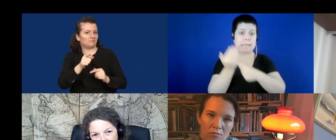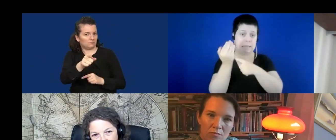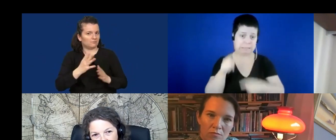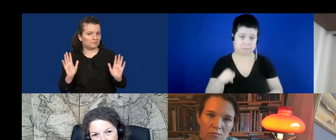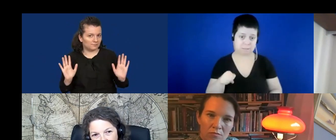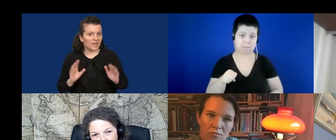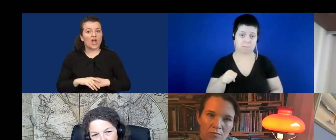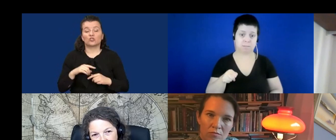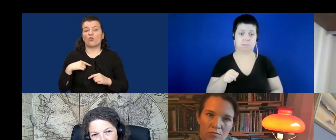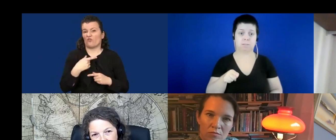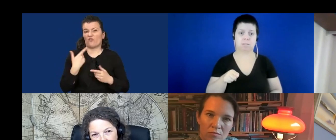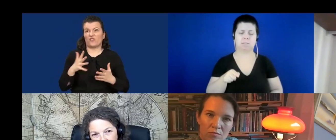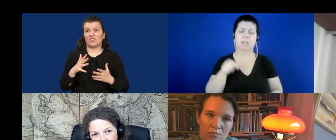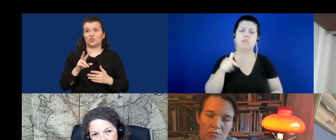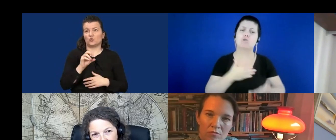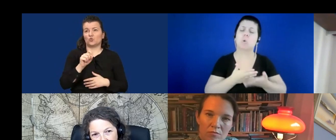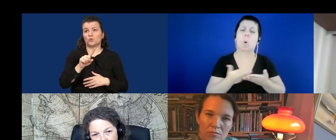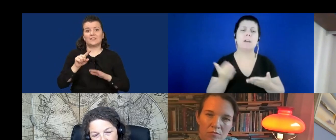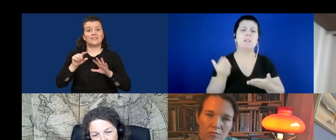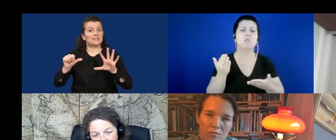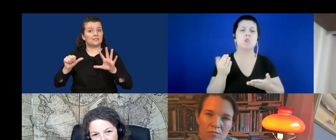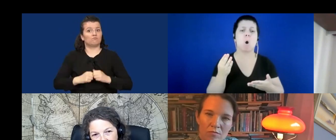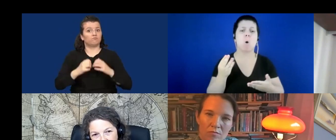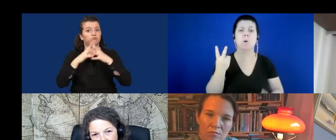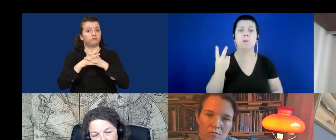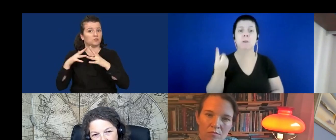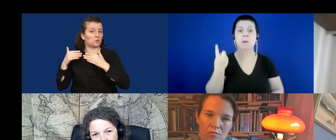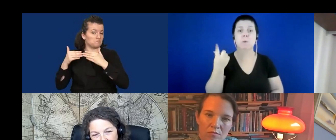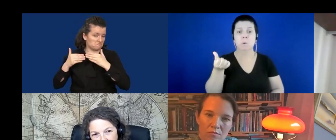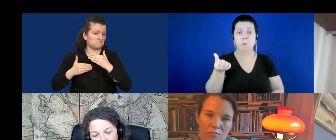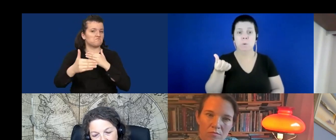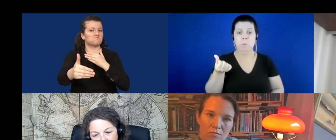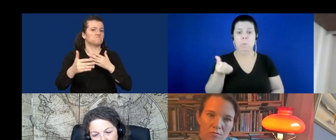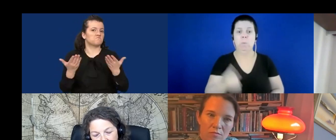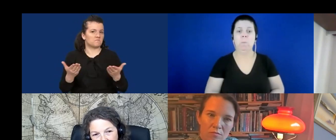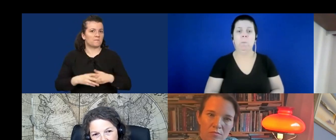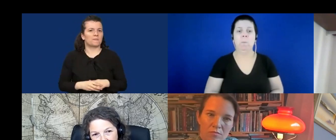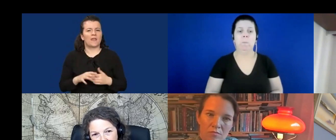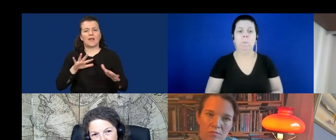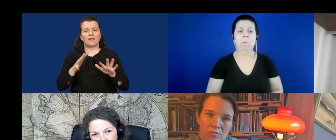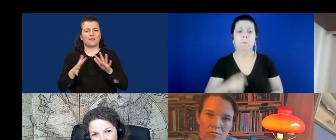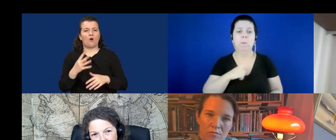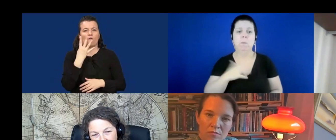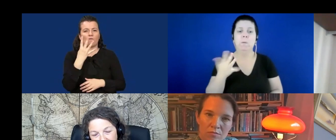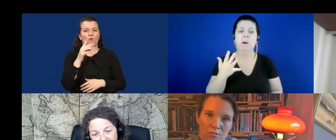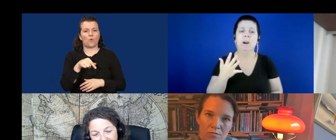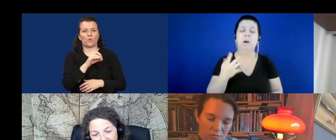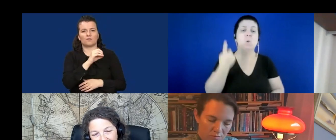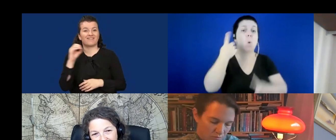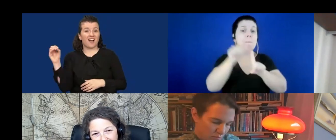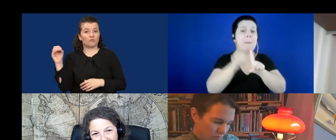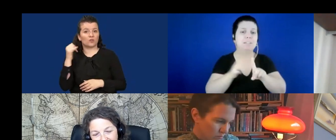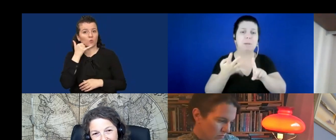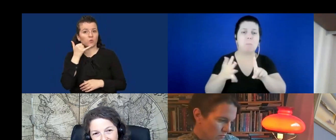been on the go since 2016. And currently there are about 4,000 calls a month. And this has